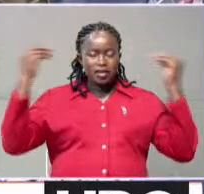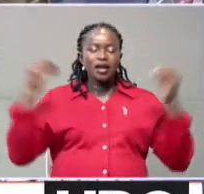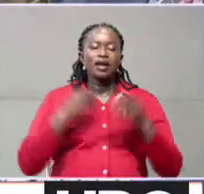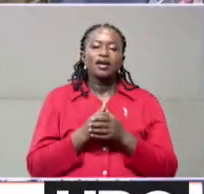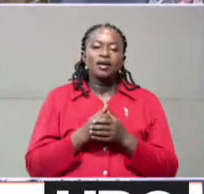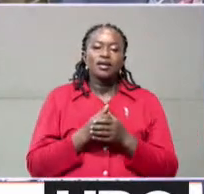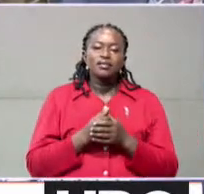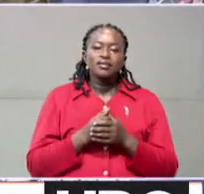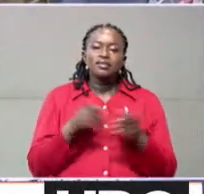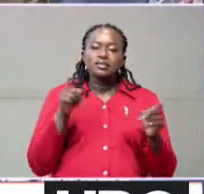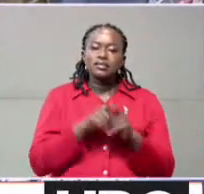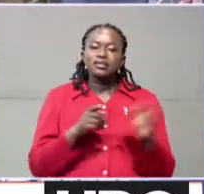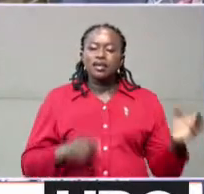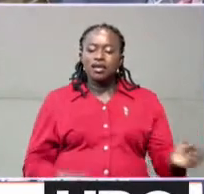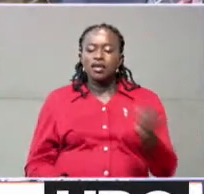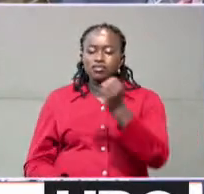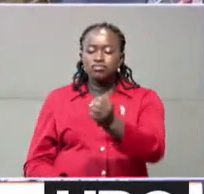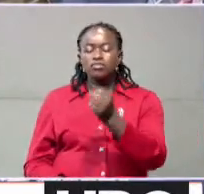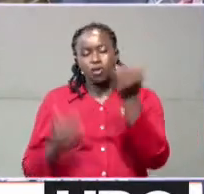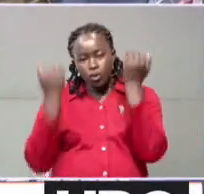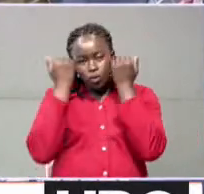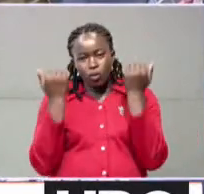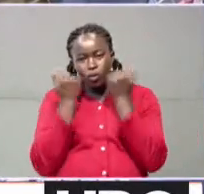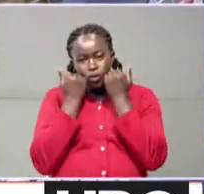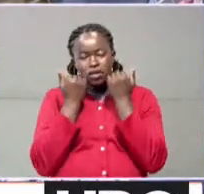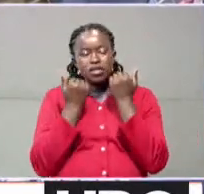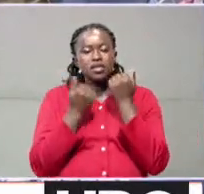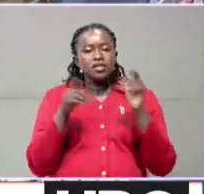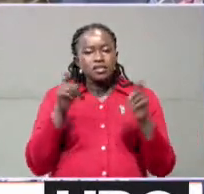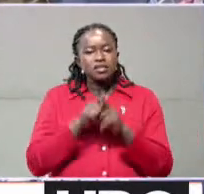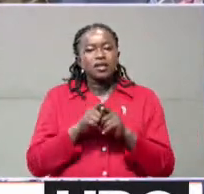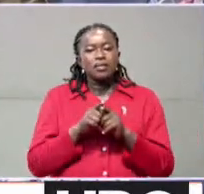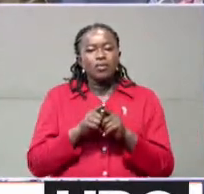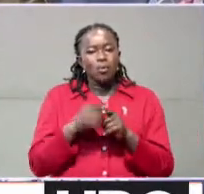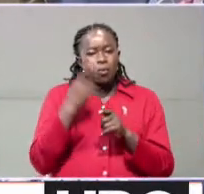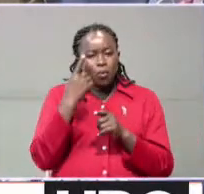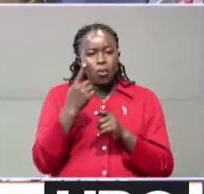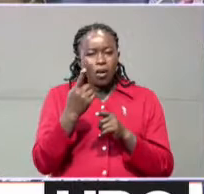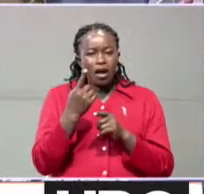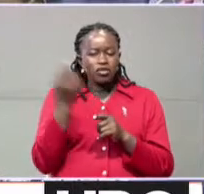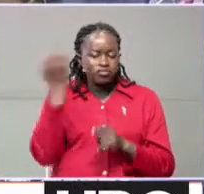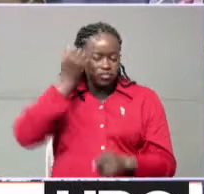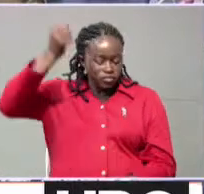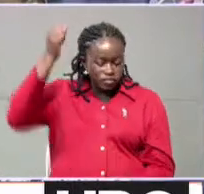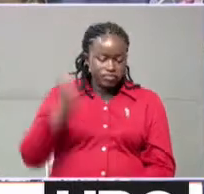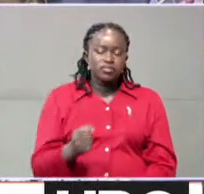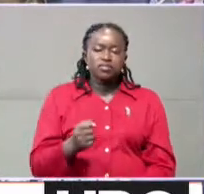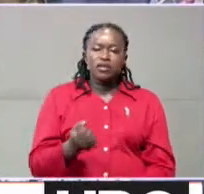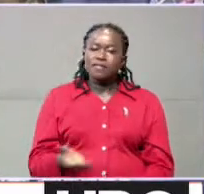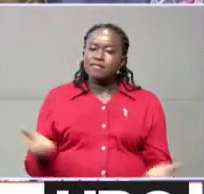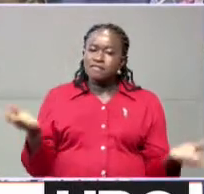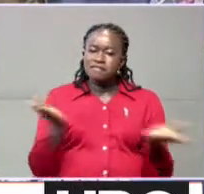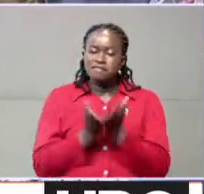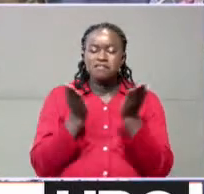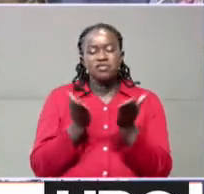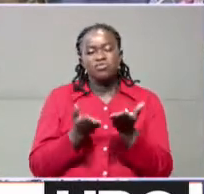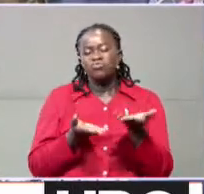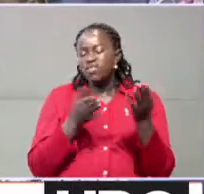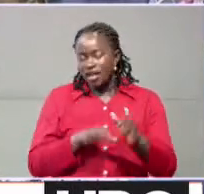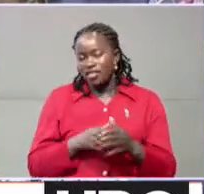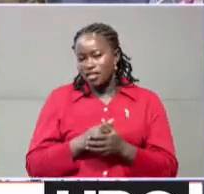convicted and one of my own was sentenced to this i'm not raising